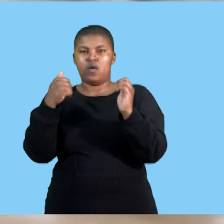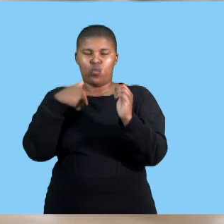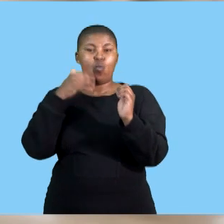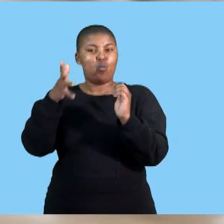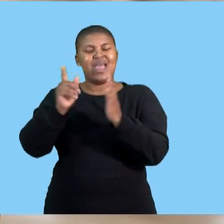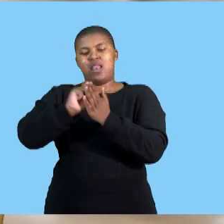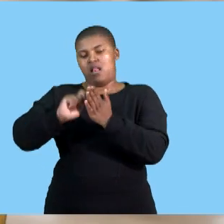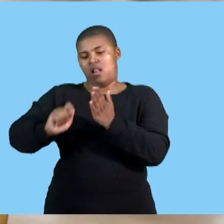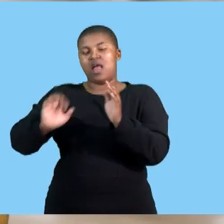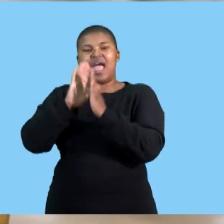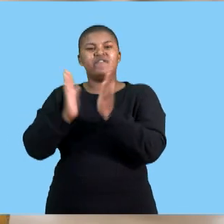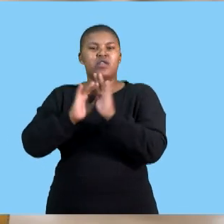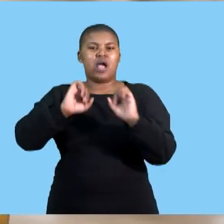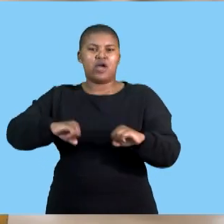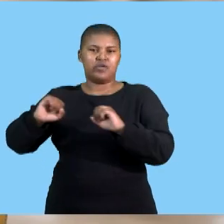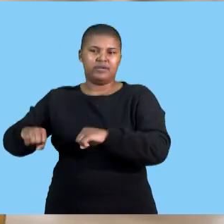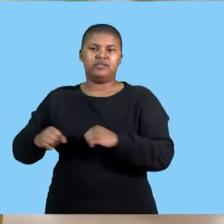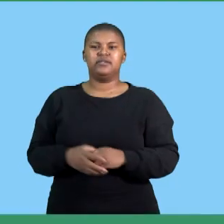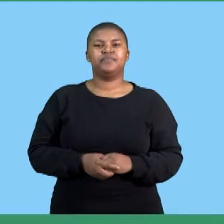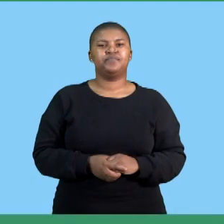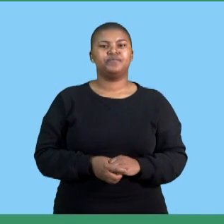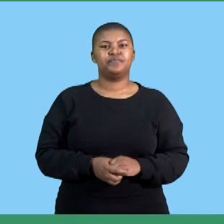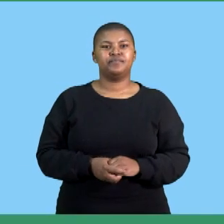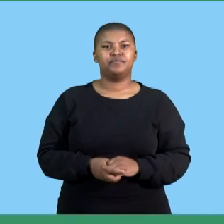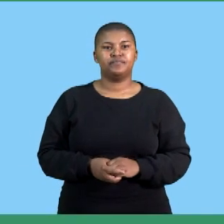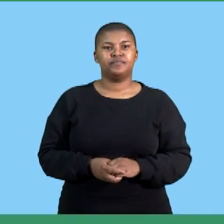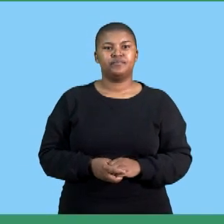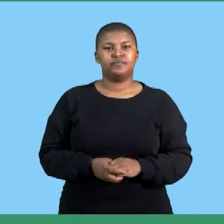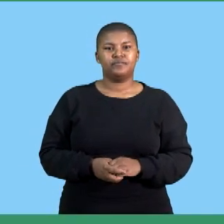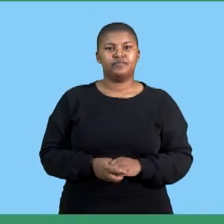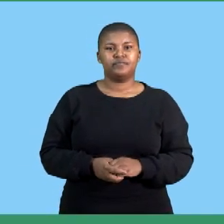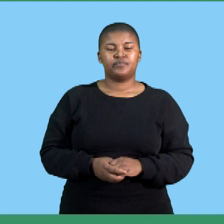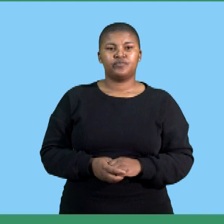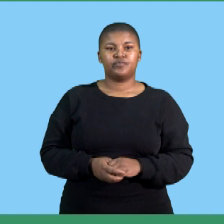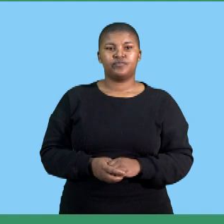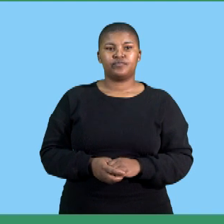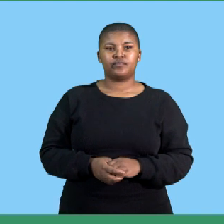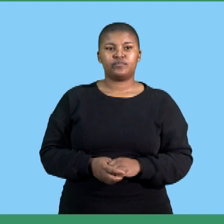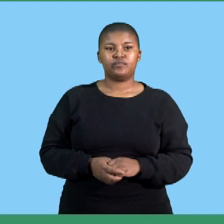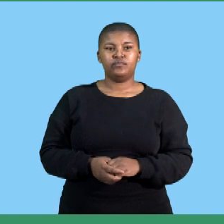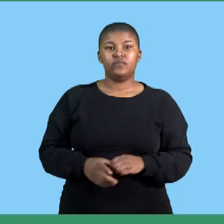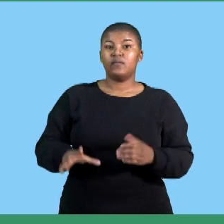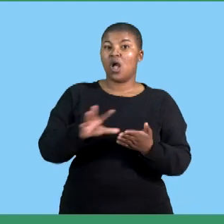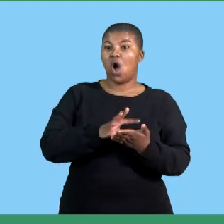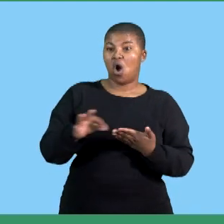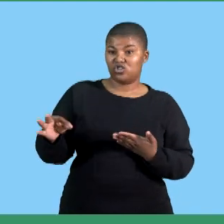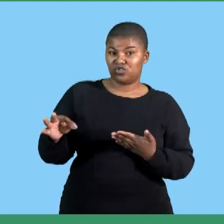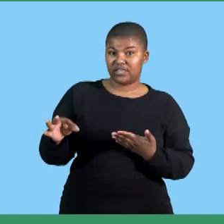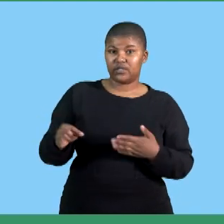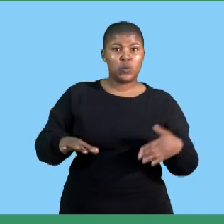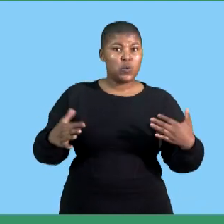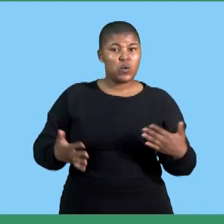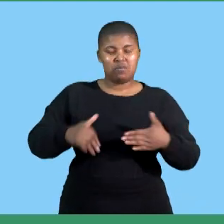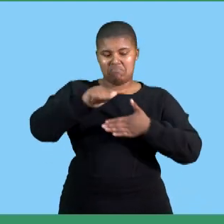lease agreement. In the contract, the fixed amount or monthly premium must